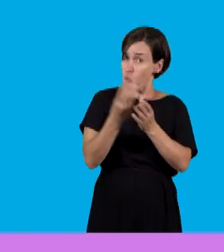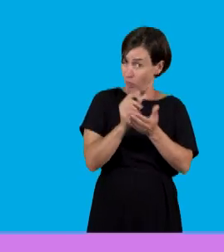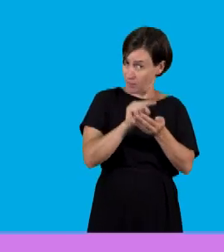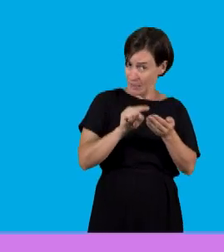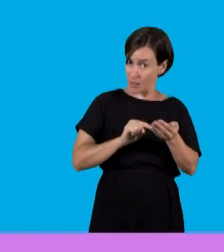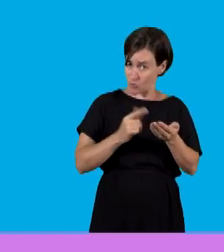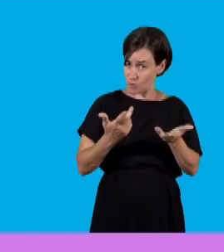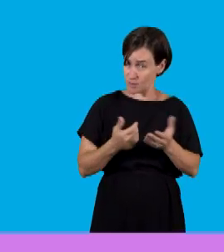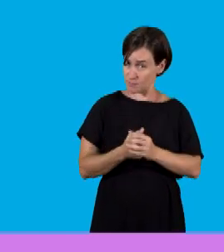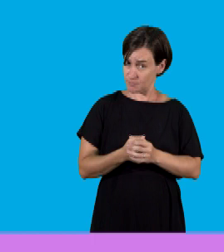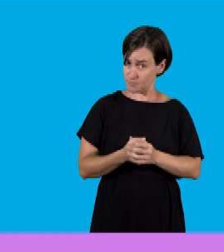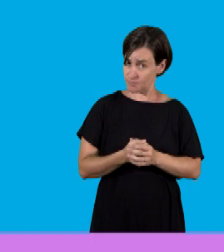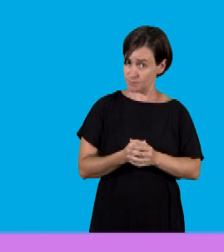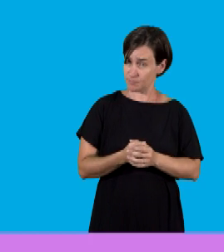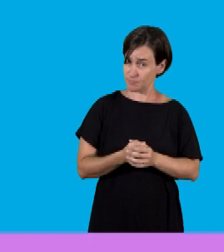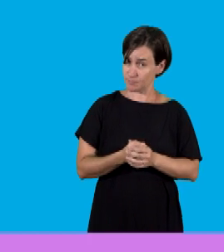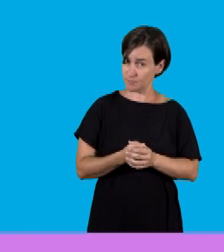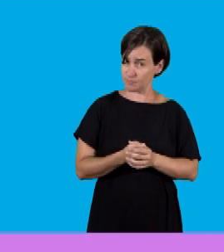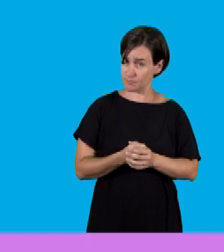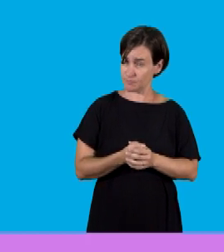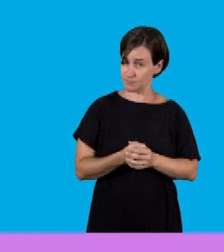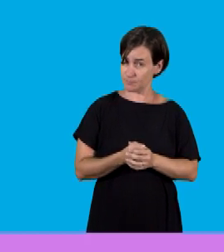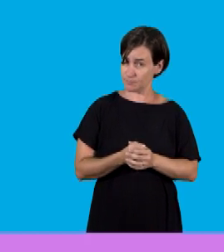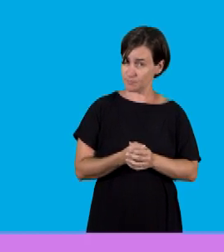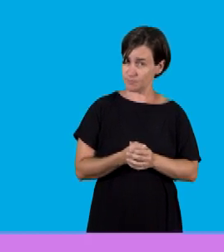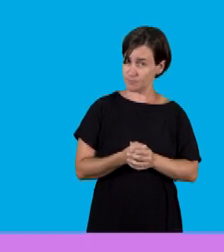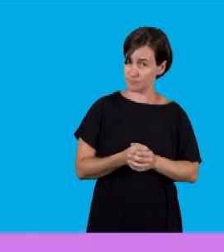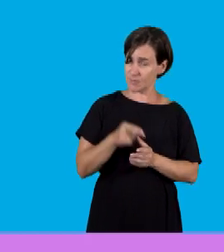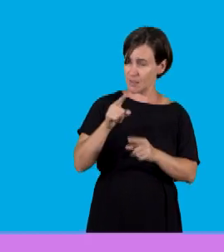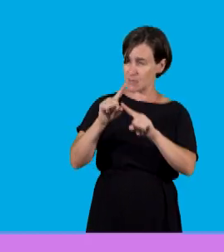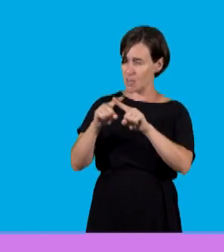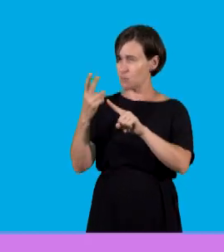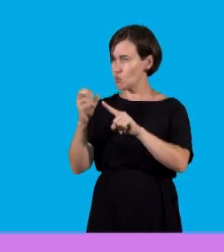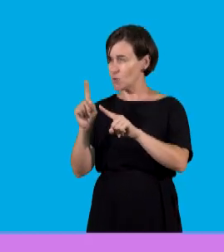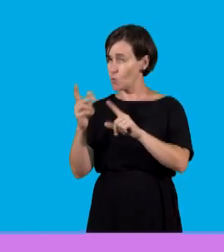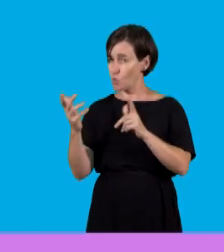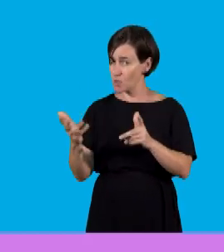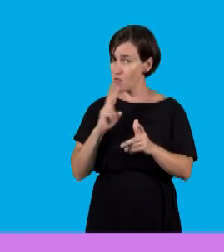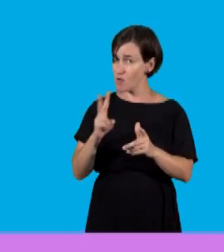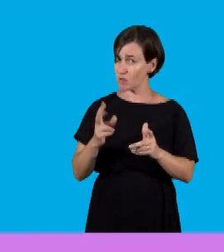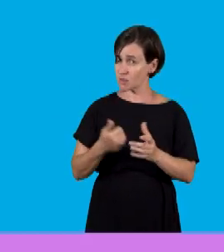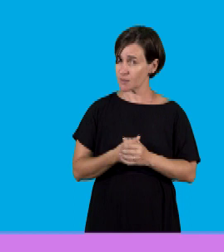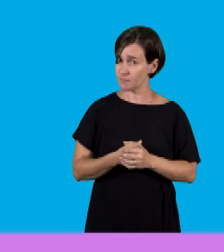you, guys. Divided by 1.5 multiplied by 20. It gives us